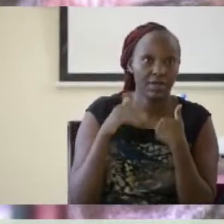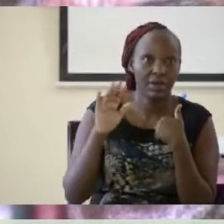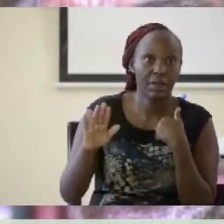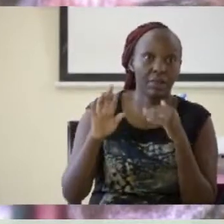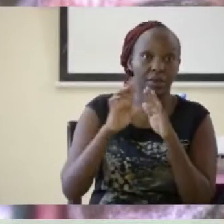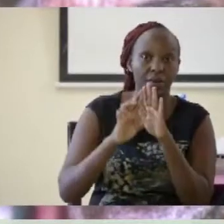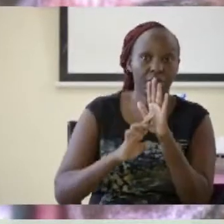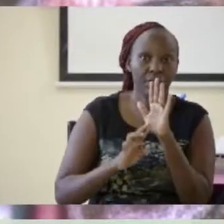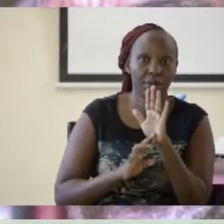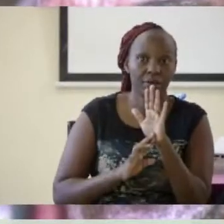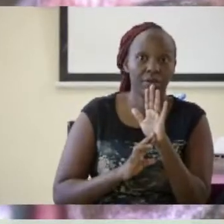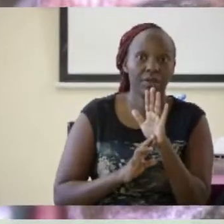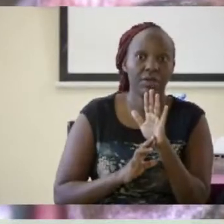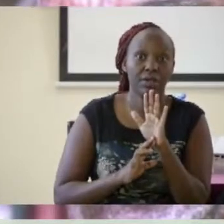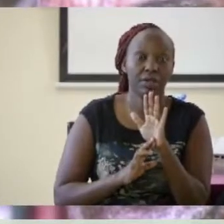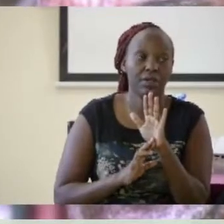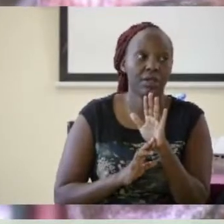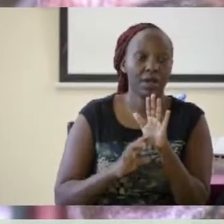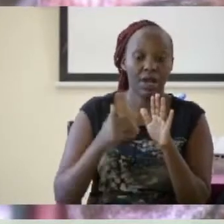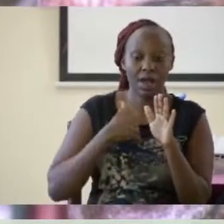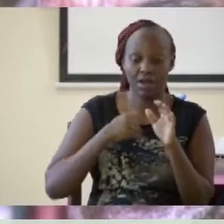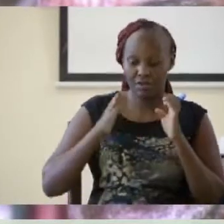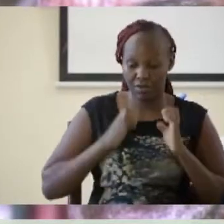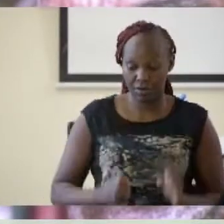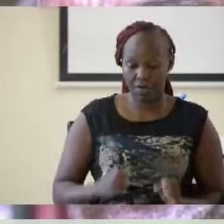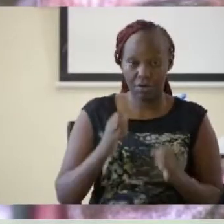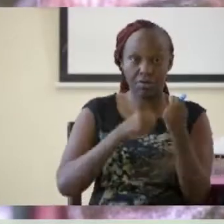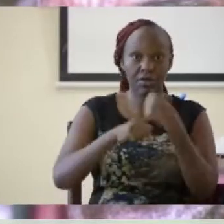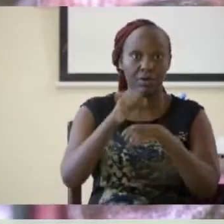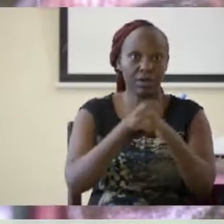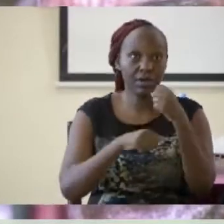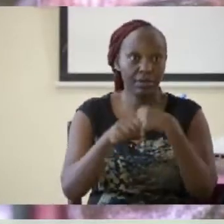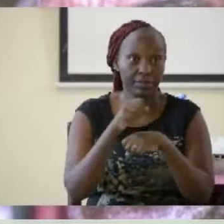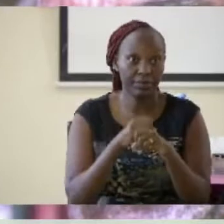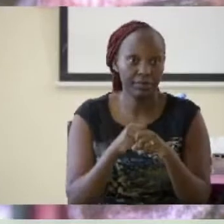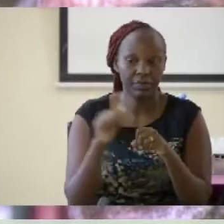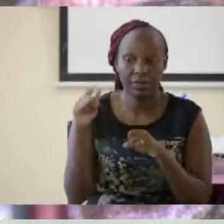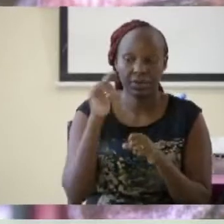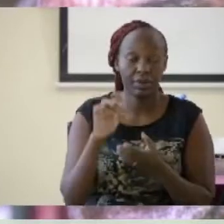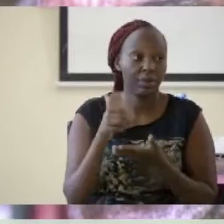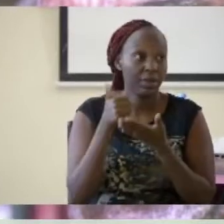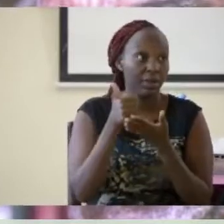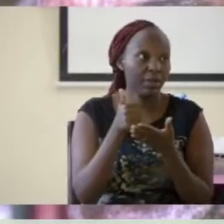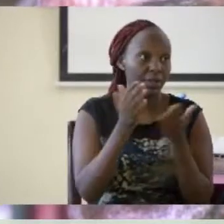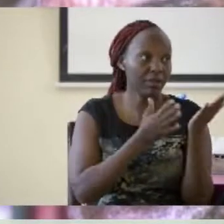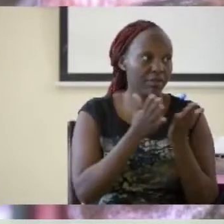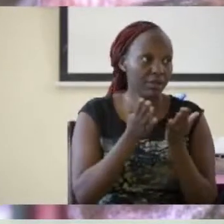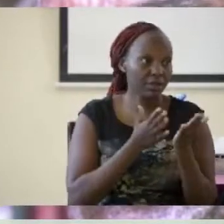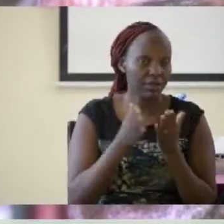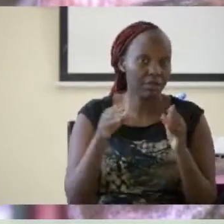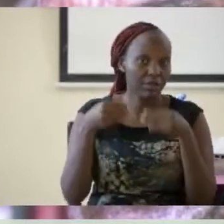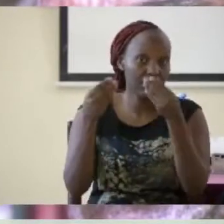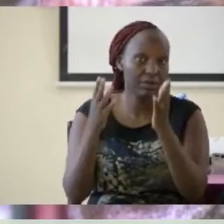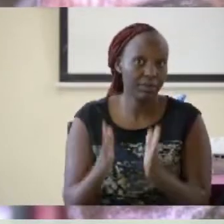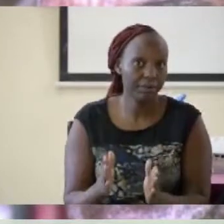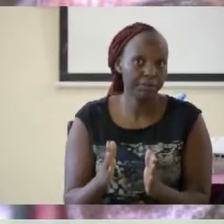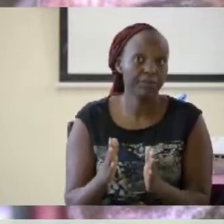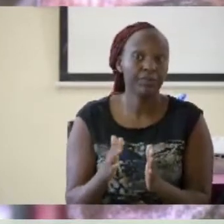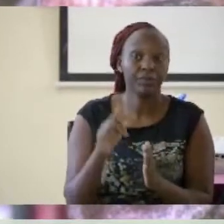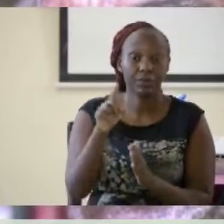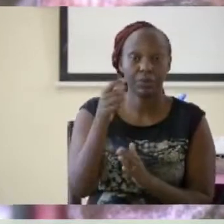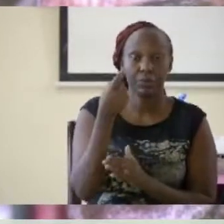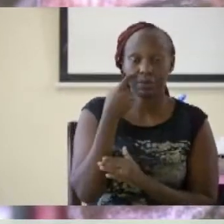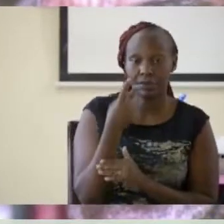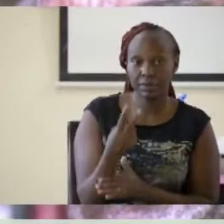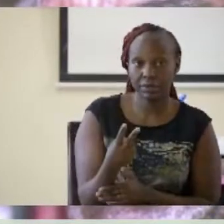more of the regulations, more of code of conduct of the legal aid service providers. And you realize